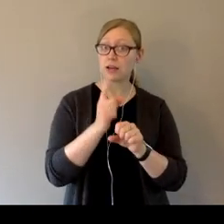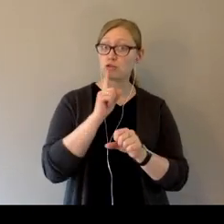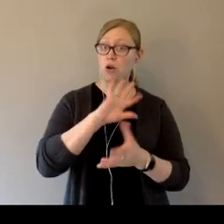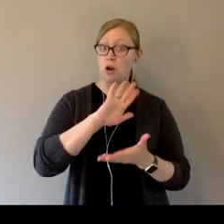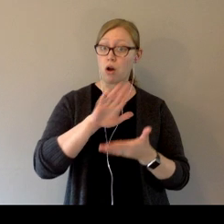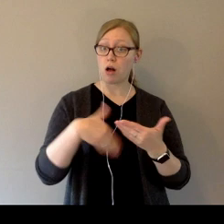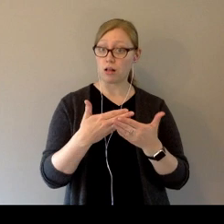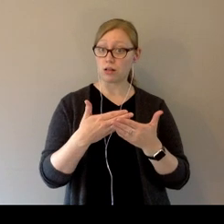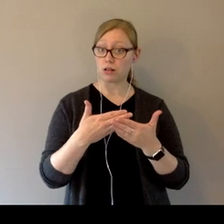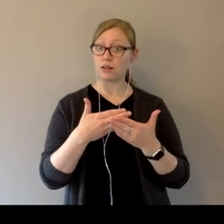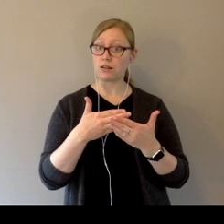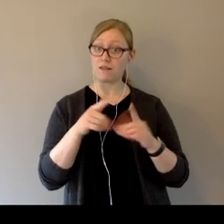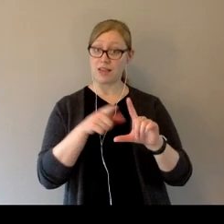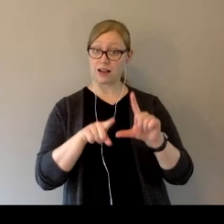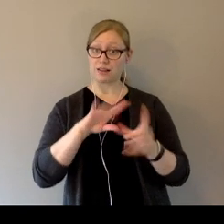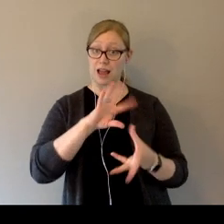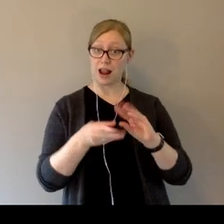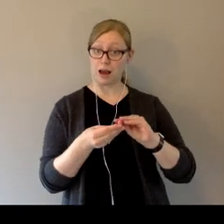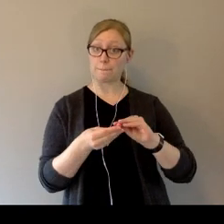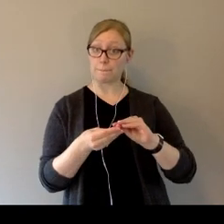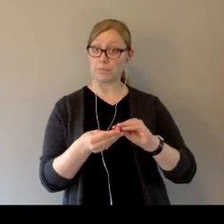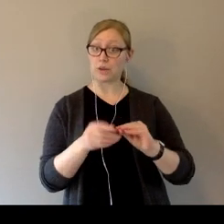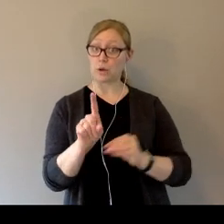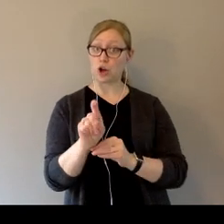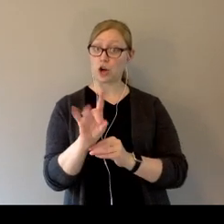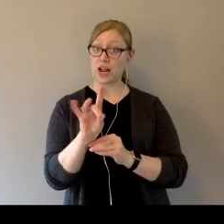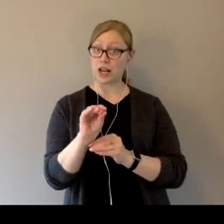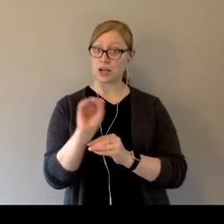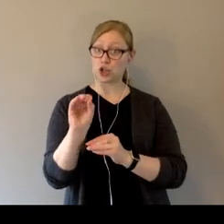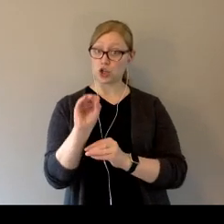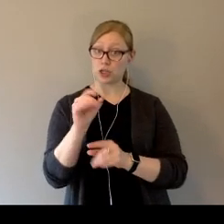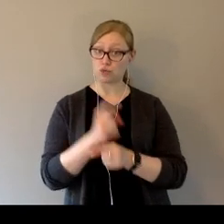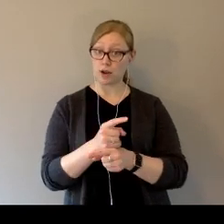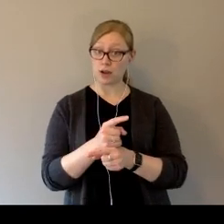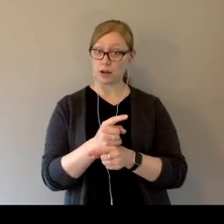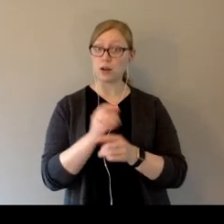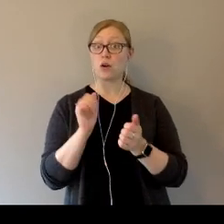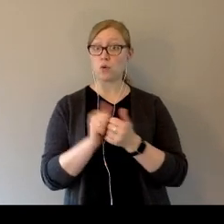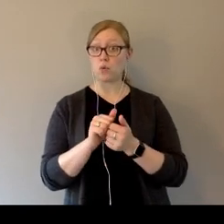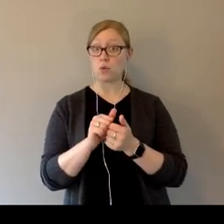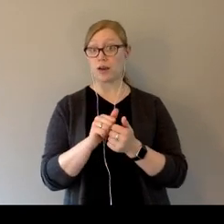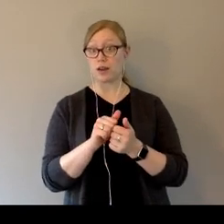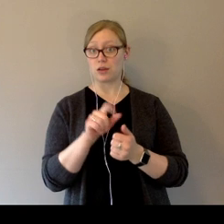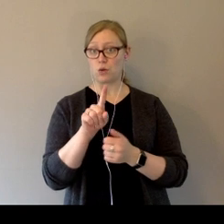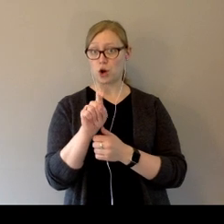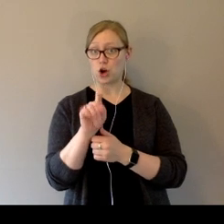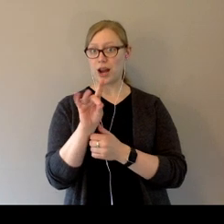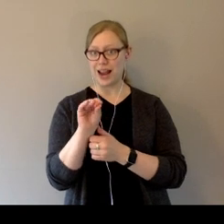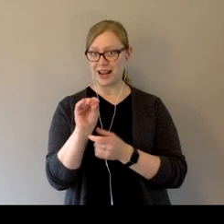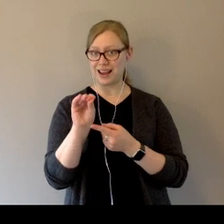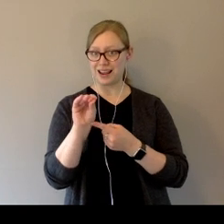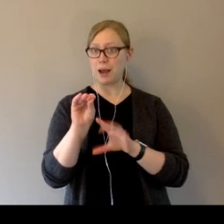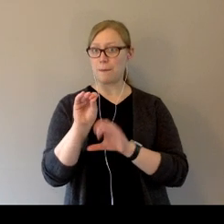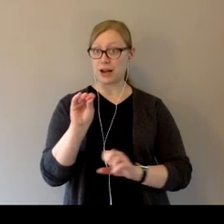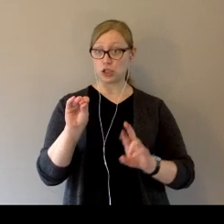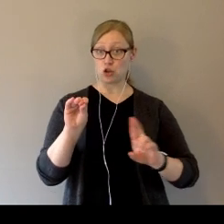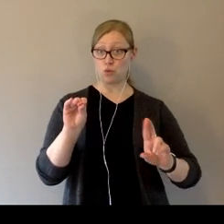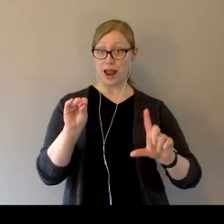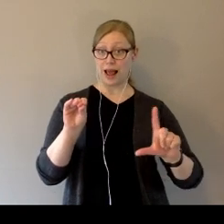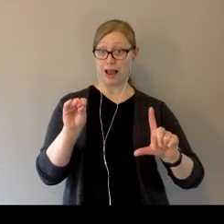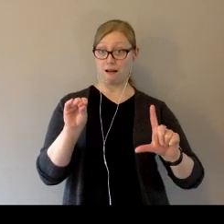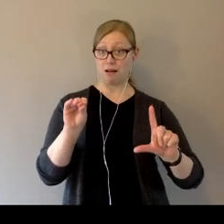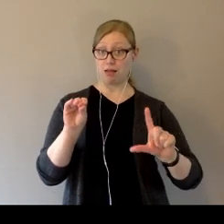I know in a 90-degree triangle that I can subtract from 90. So 90 minus 43,